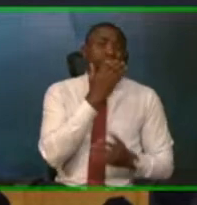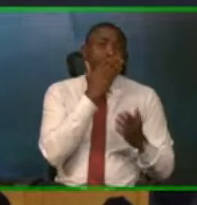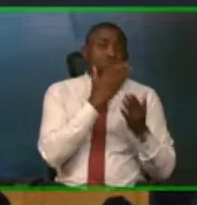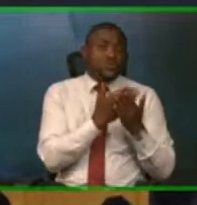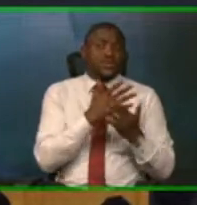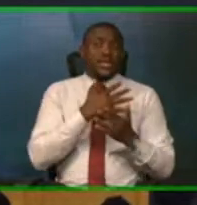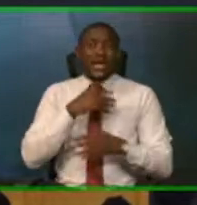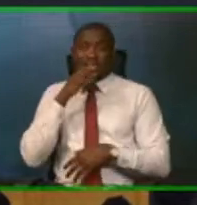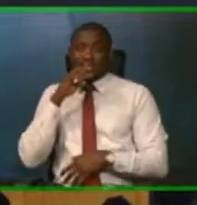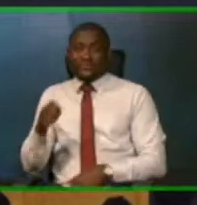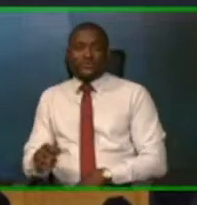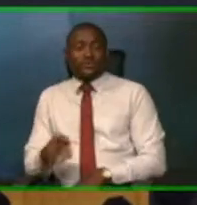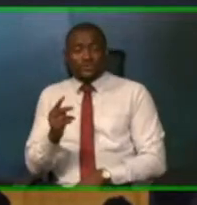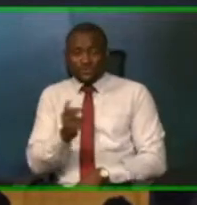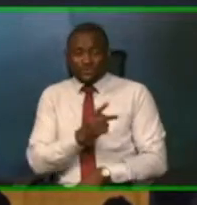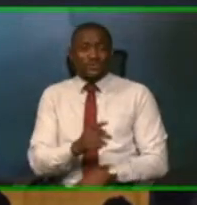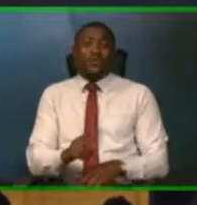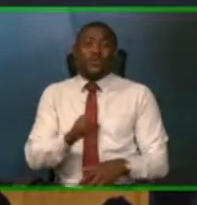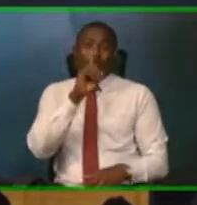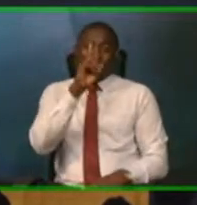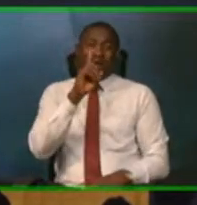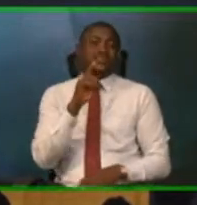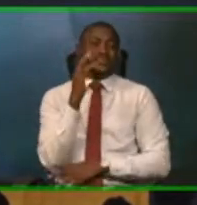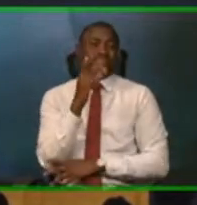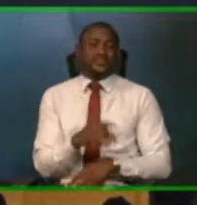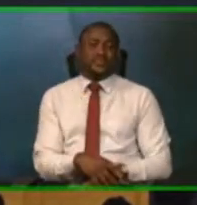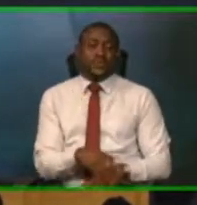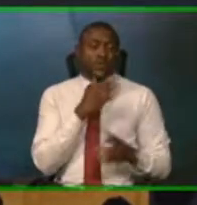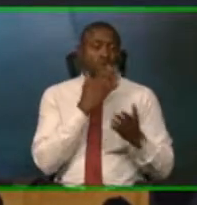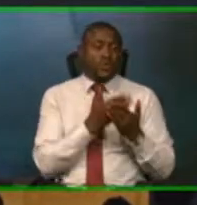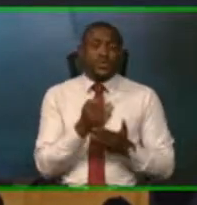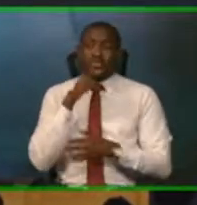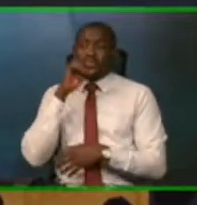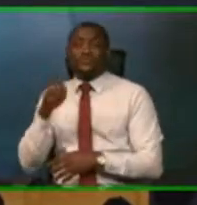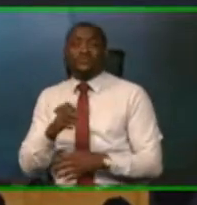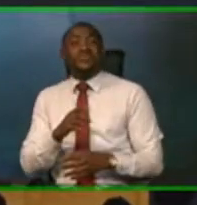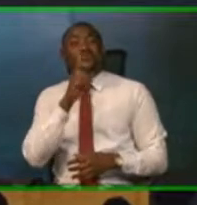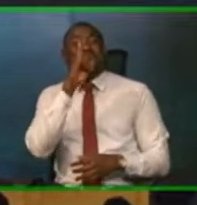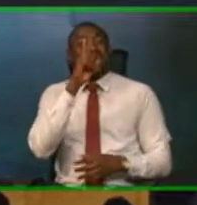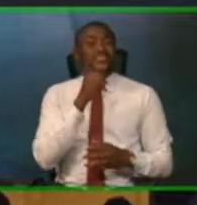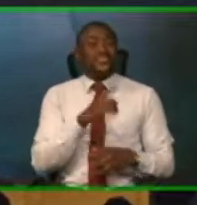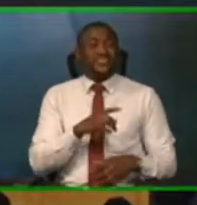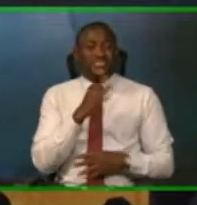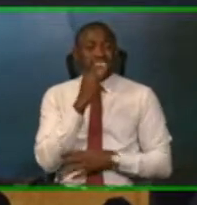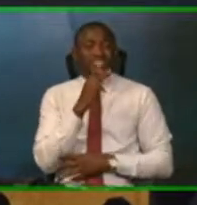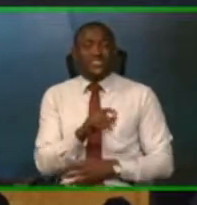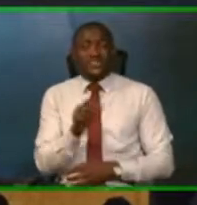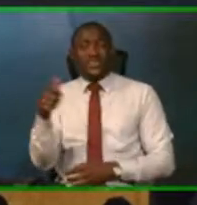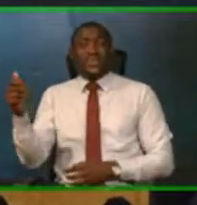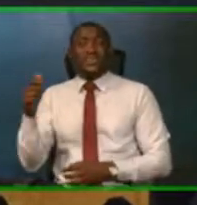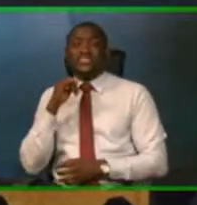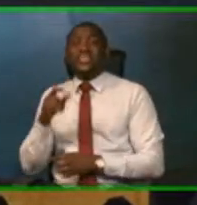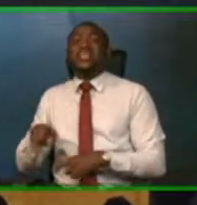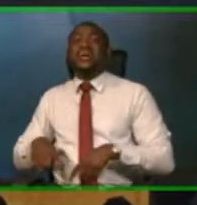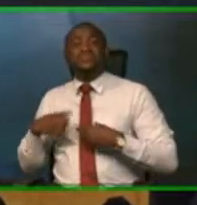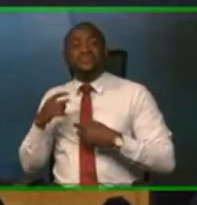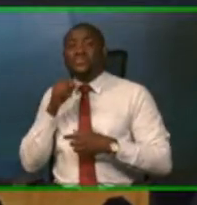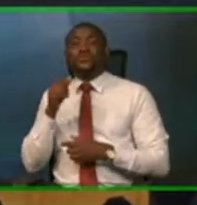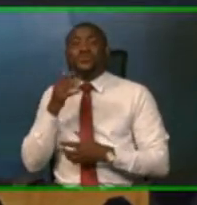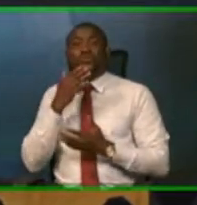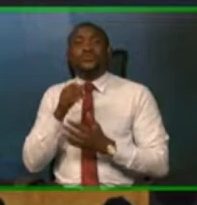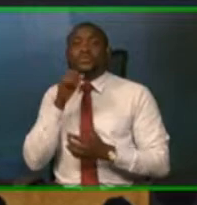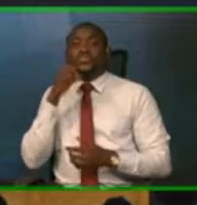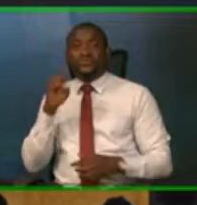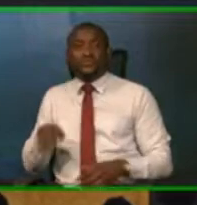They were all part of one tree. Good and evil come from one tree. The other tree is life, not good, not evil. So